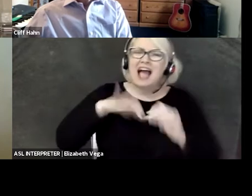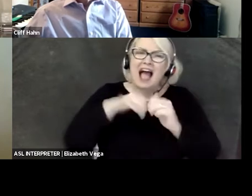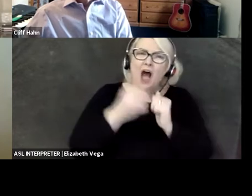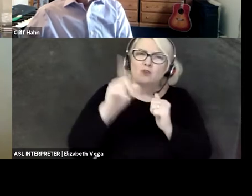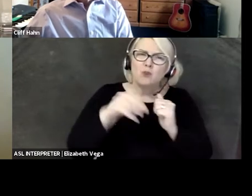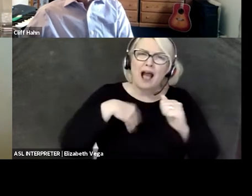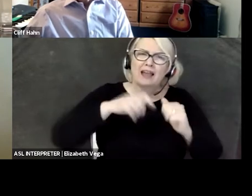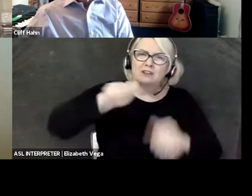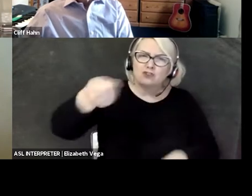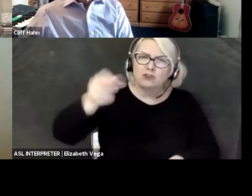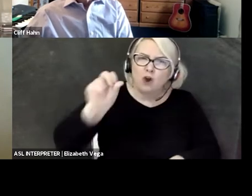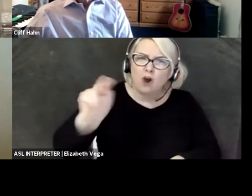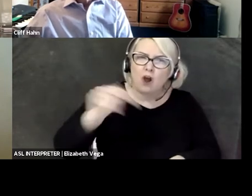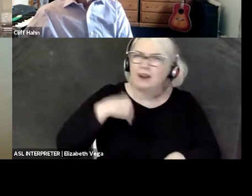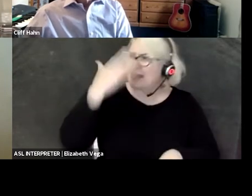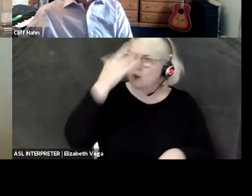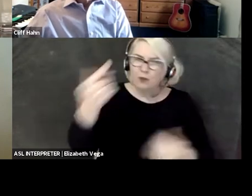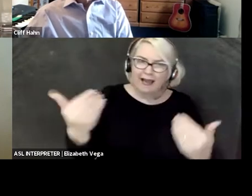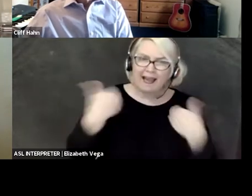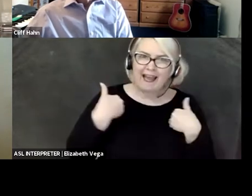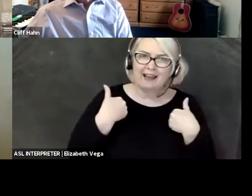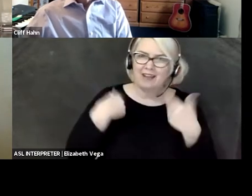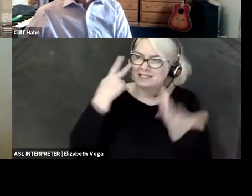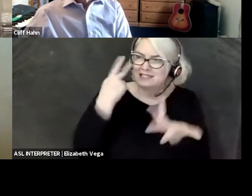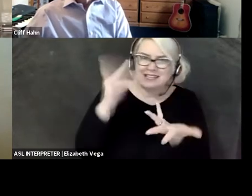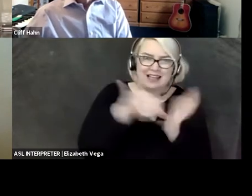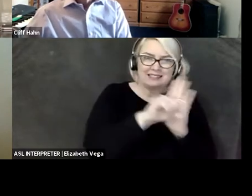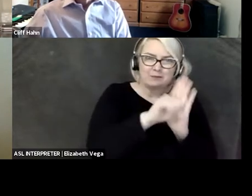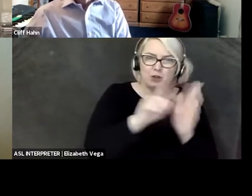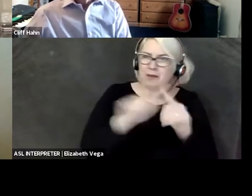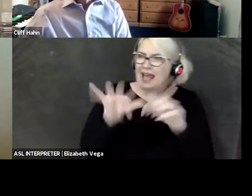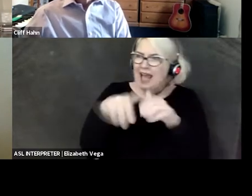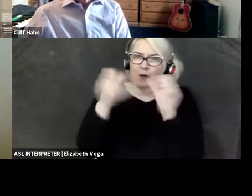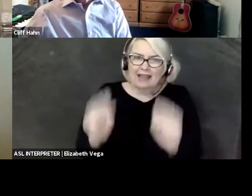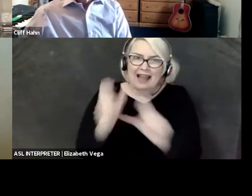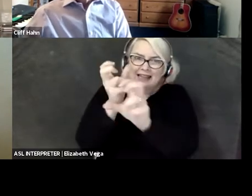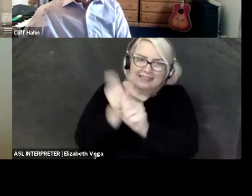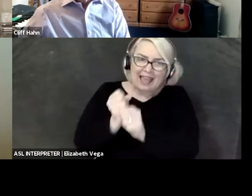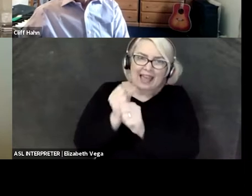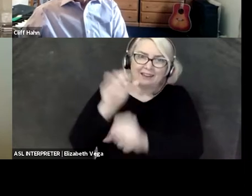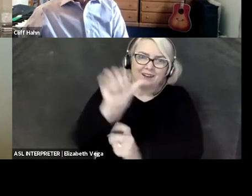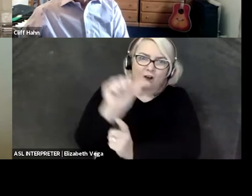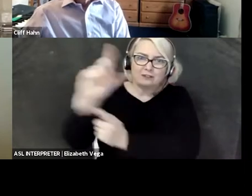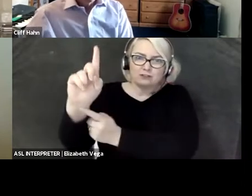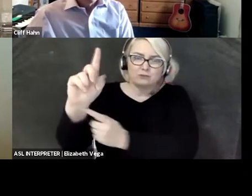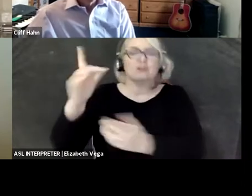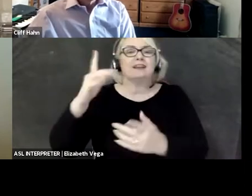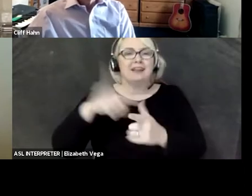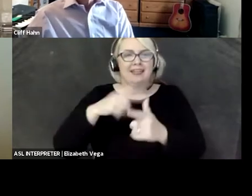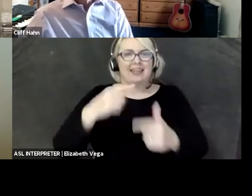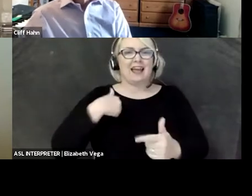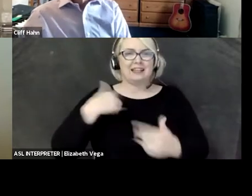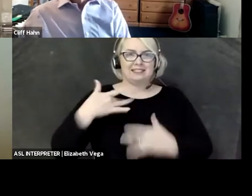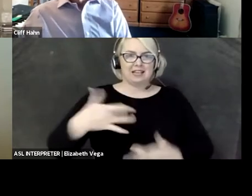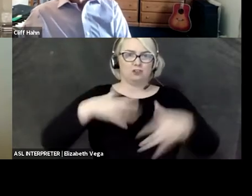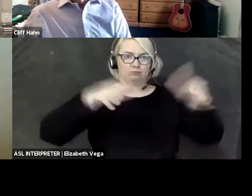know it's available. I see the little symbol telling me that it's available. How does this work? In which case I usually have to put them in touch with whoever's